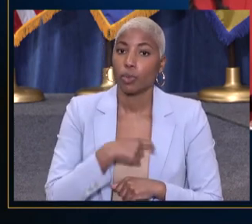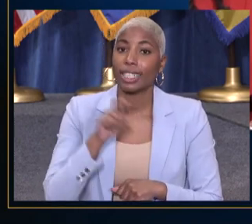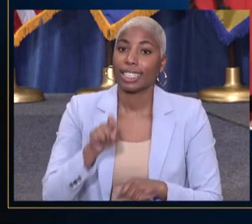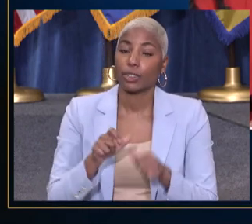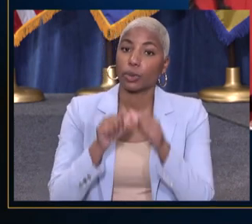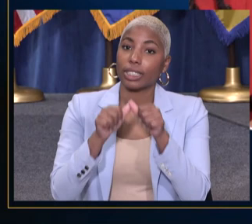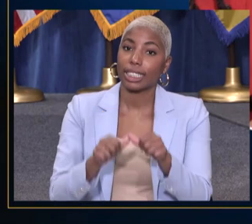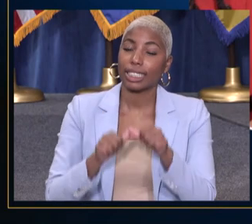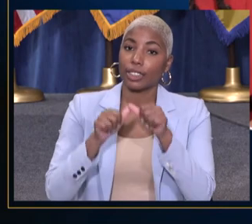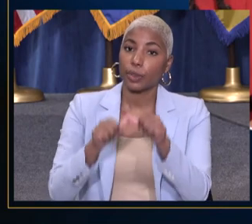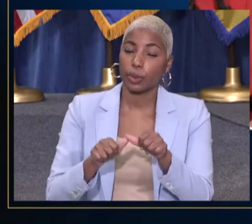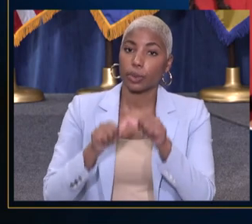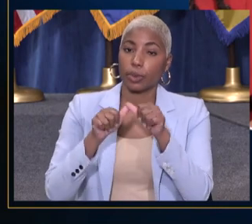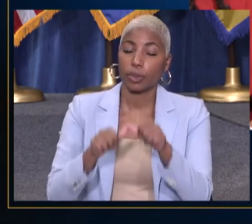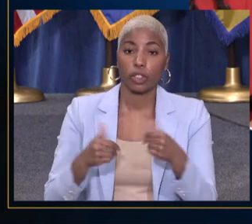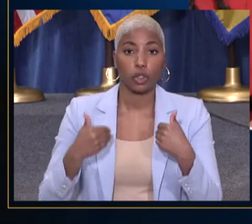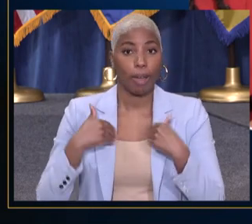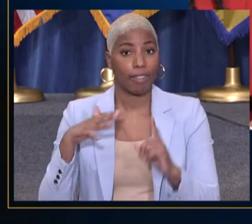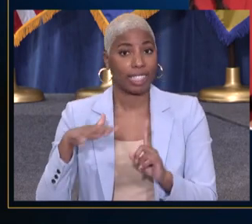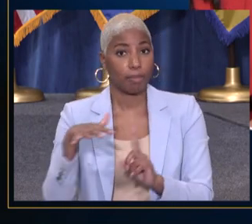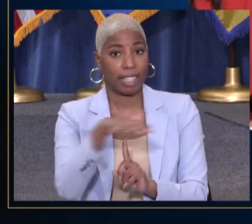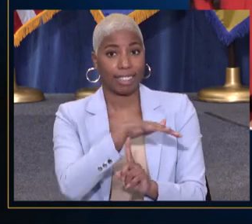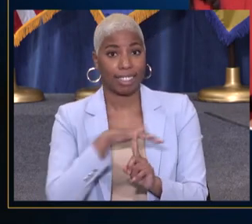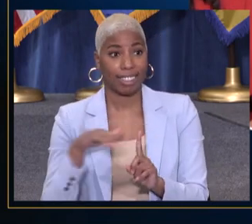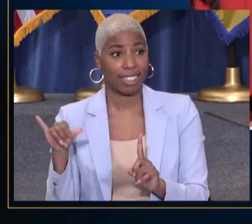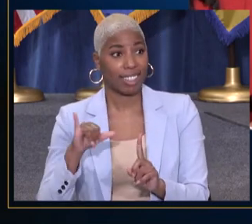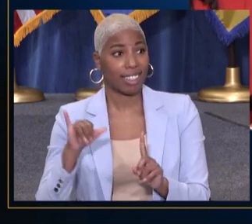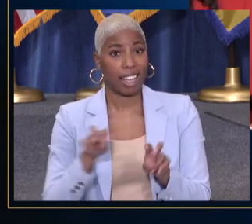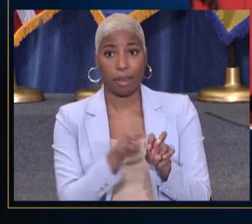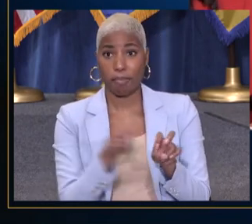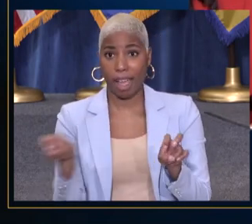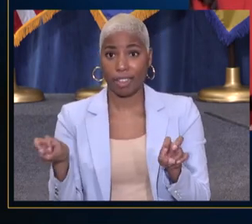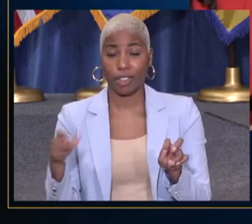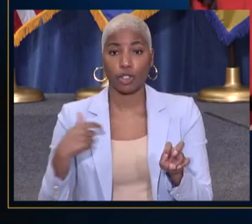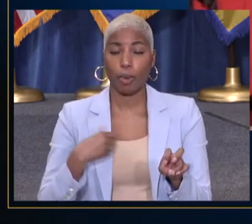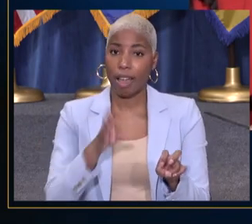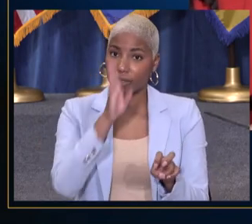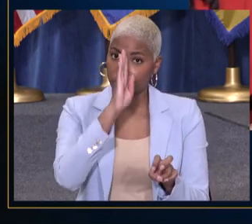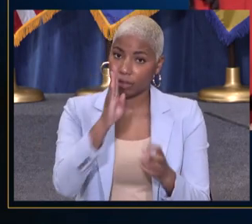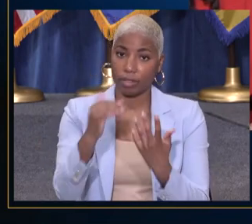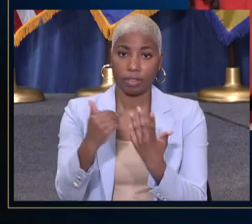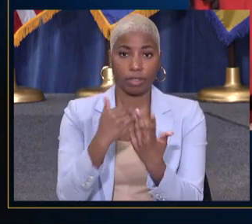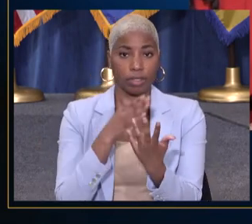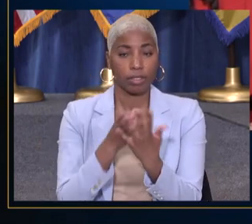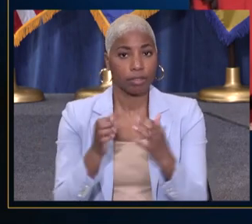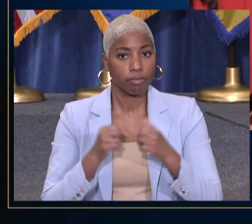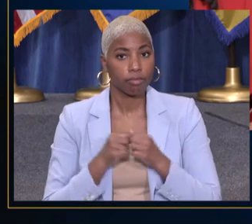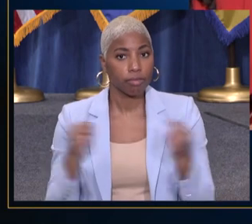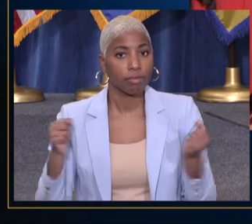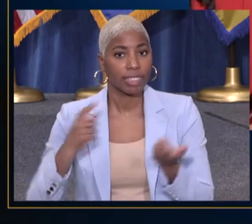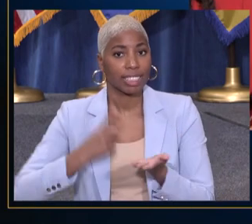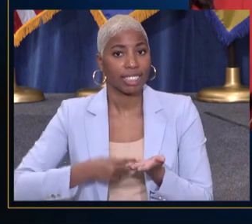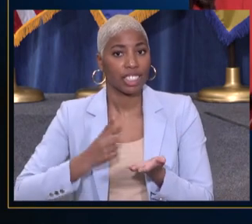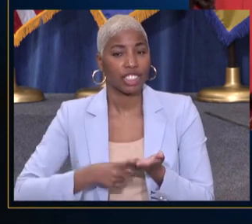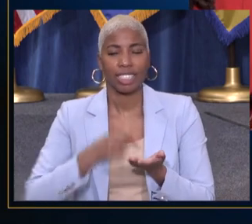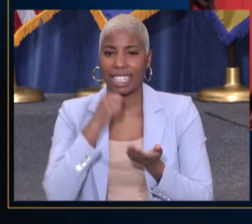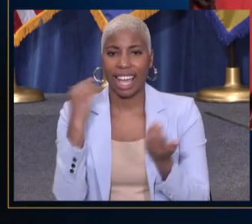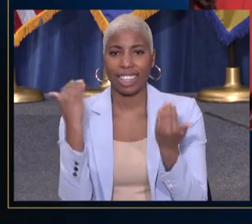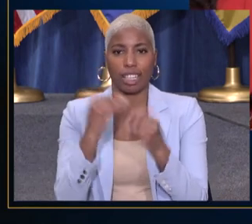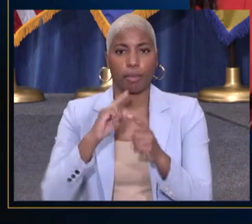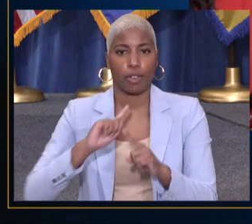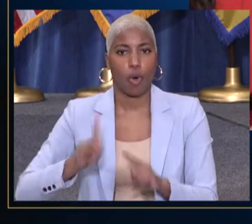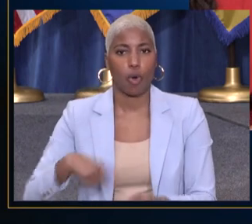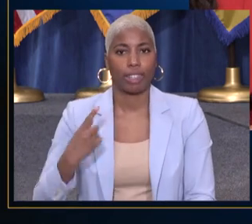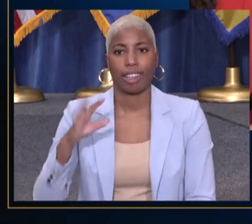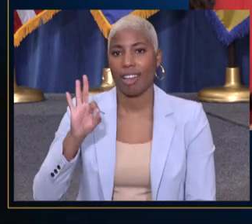the fact that we need to continue to have spaces like this to have frank discussions, and we should not limit them to this month. We need